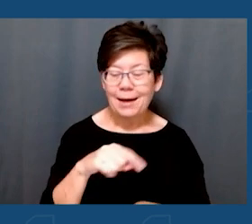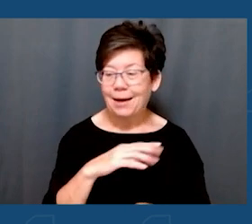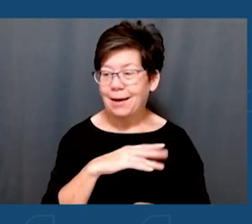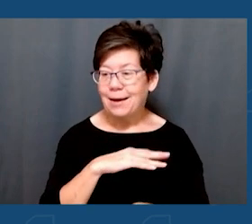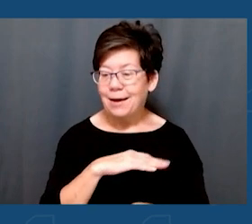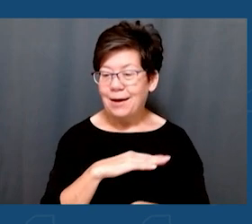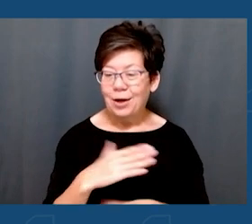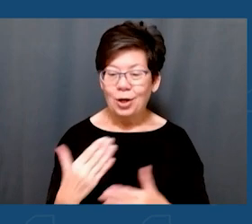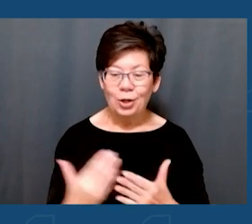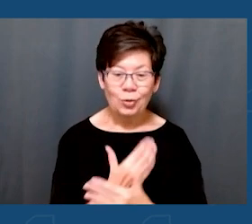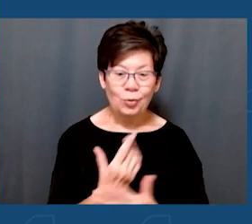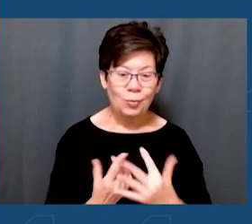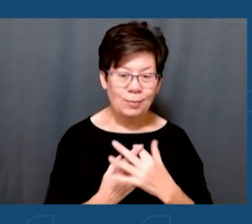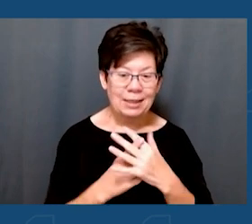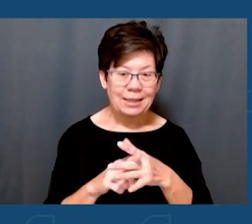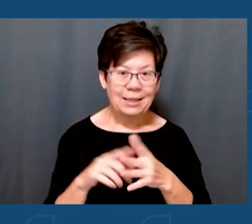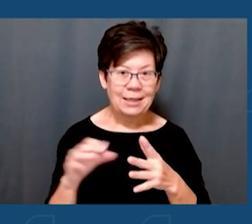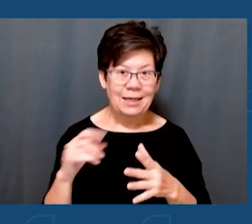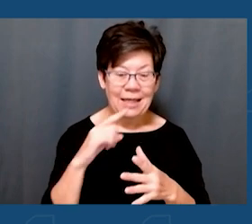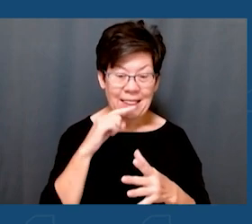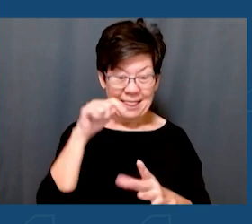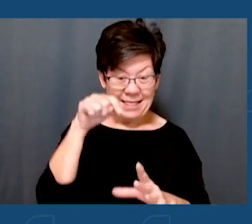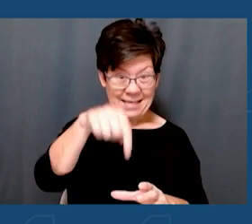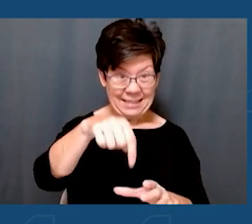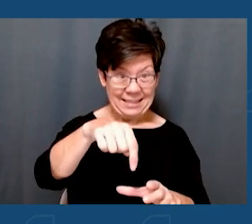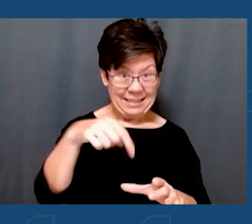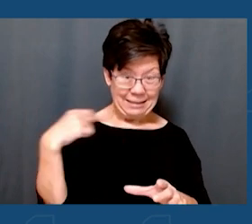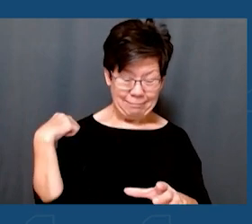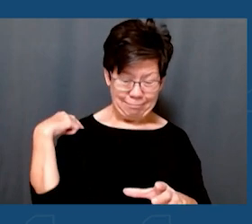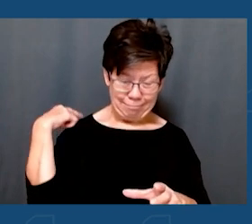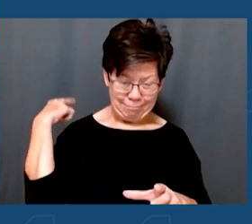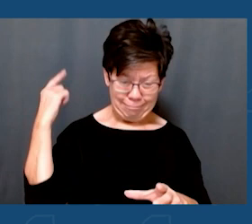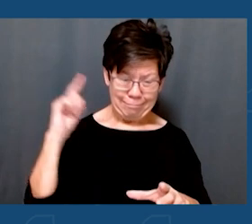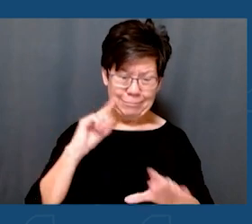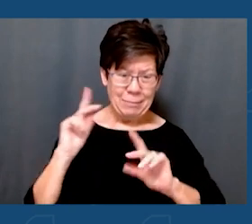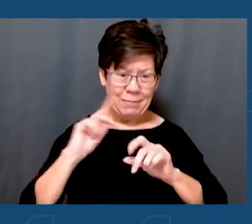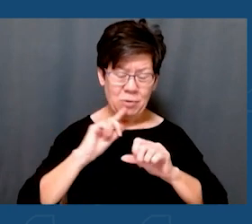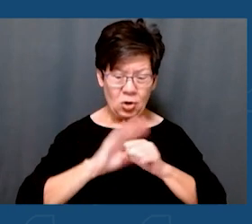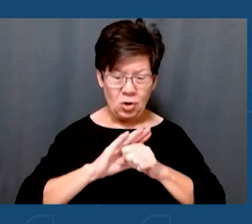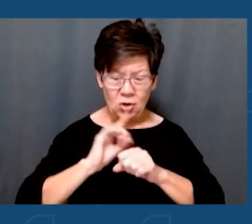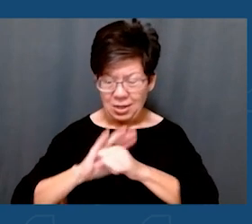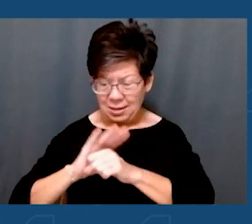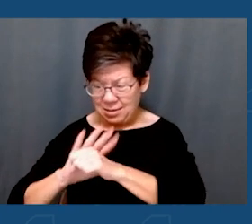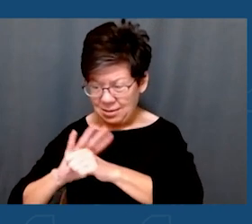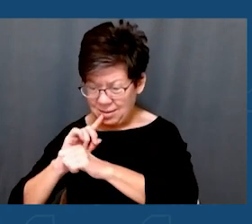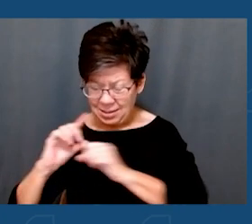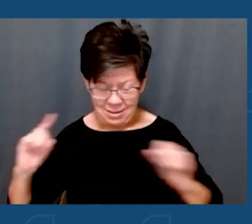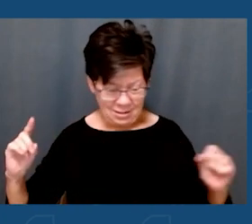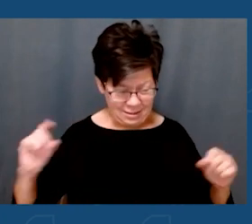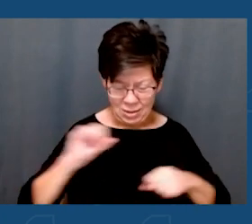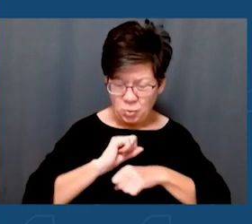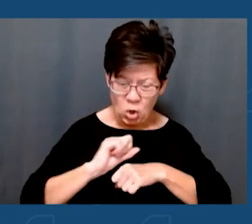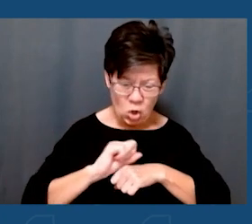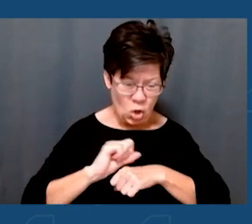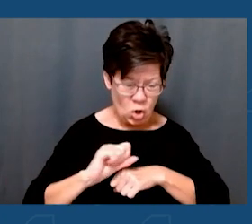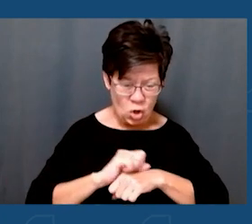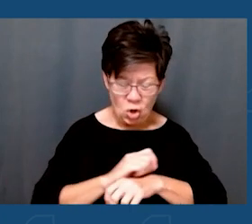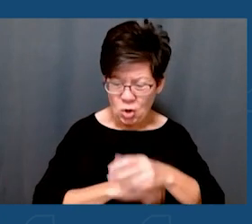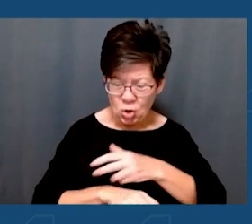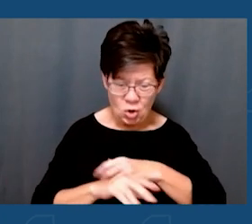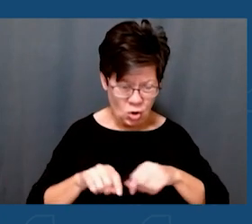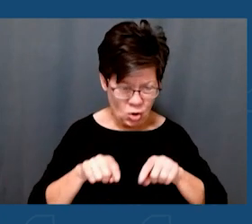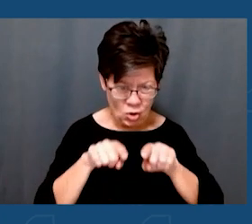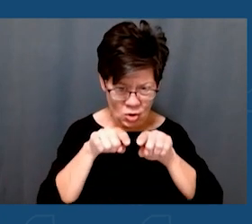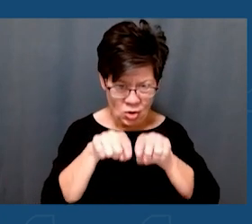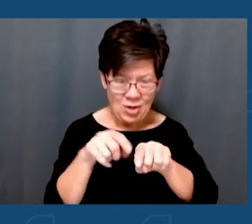this is the culmination of a committed group of individuals who made the magic happen right here and right now, and you saw that